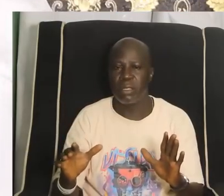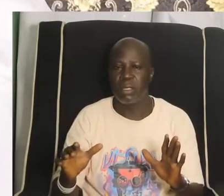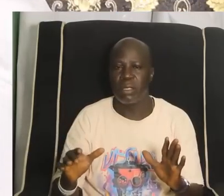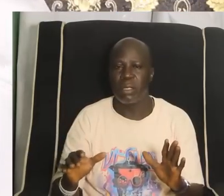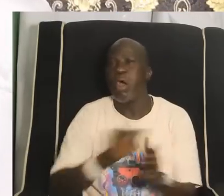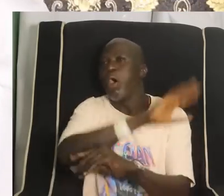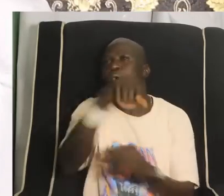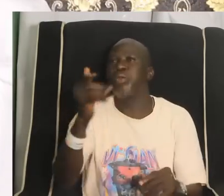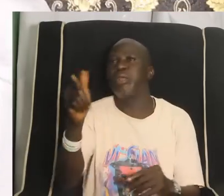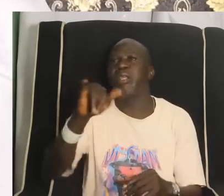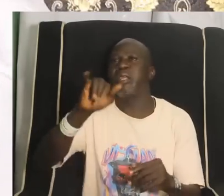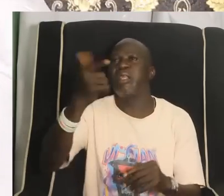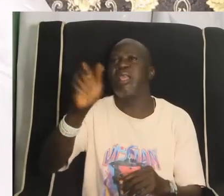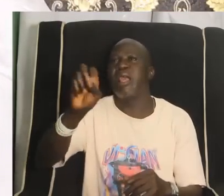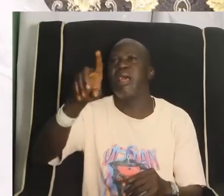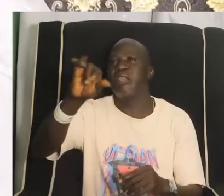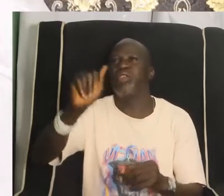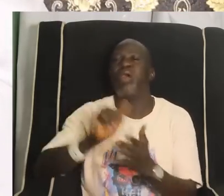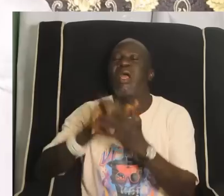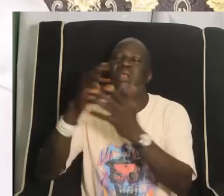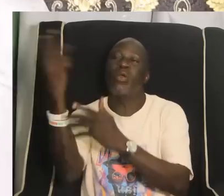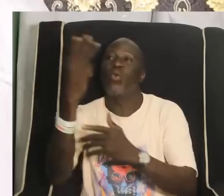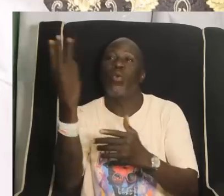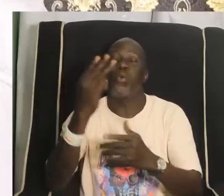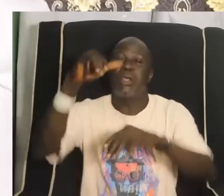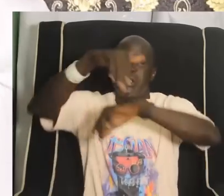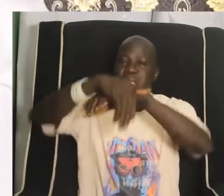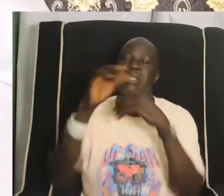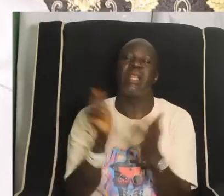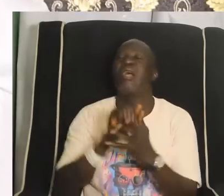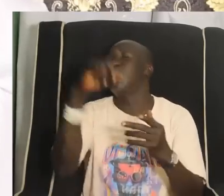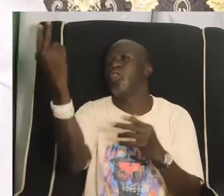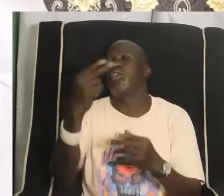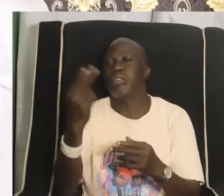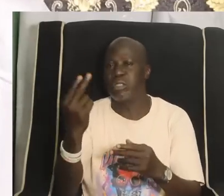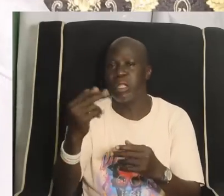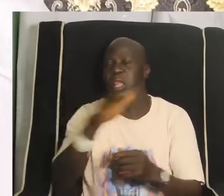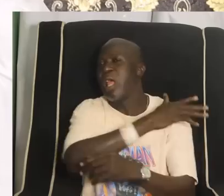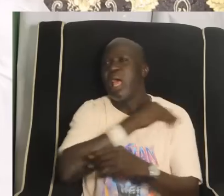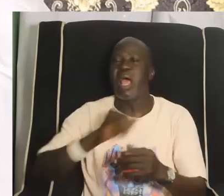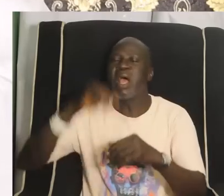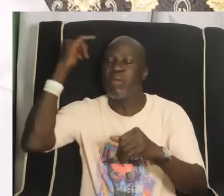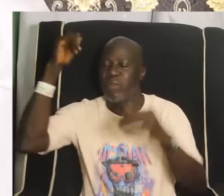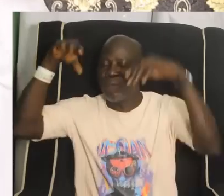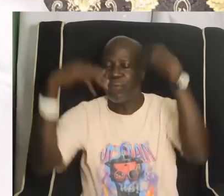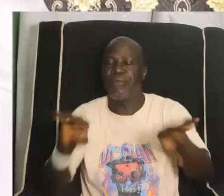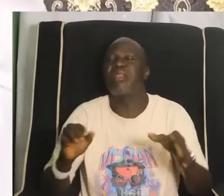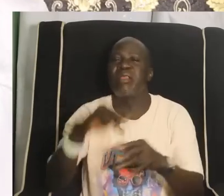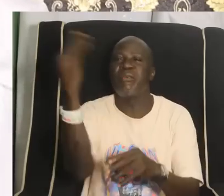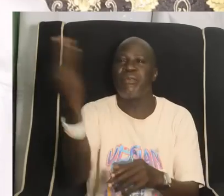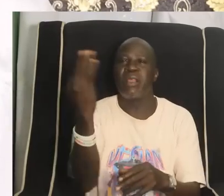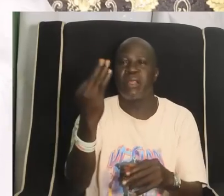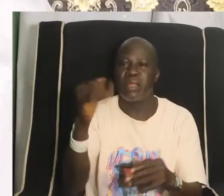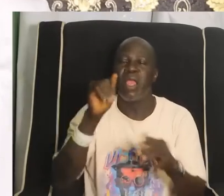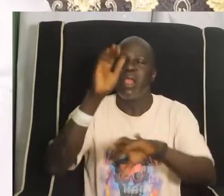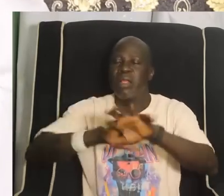Because we are ready. God will prepare. And then Wednesday, Monday. Wednesday evening will be great. And then Thursday. Thursday evening. Our parents is so good. Tonight is our preaching